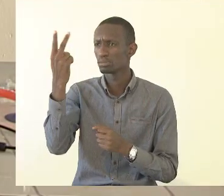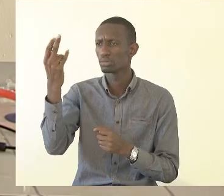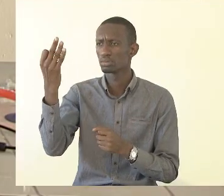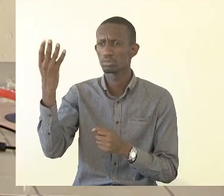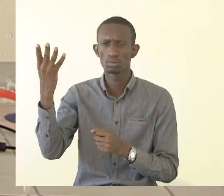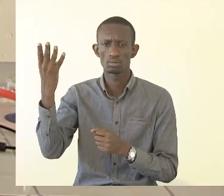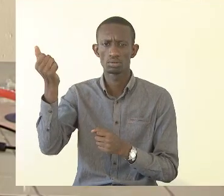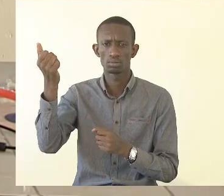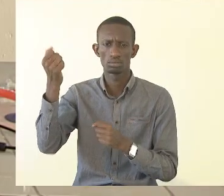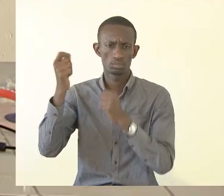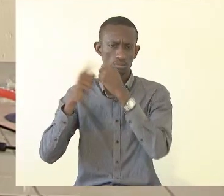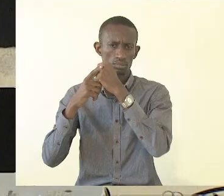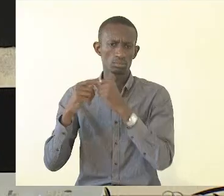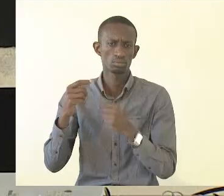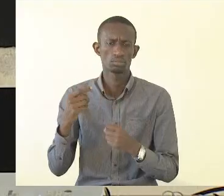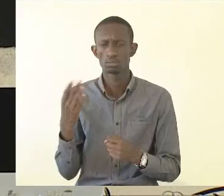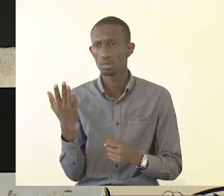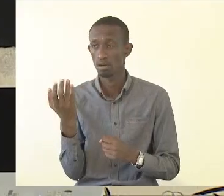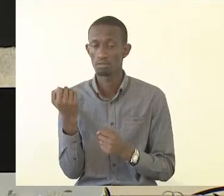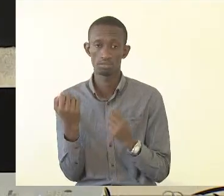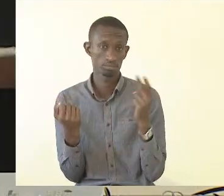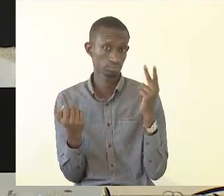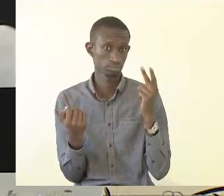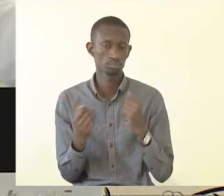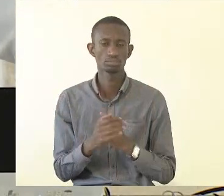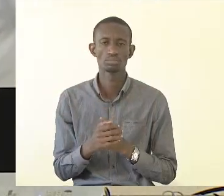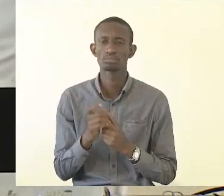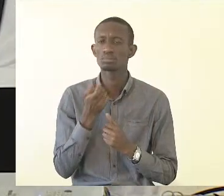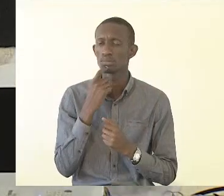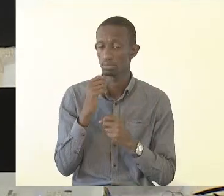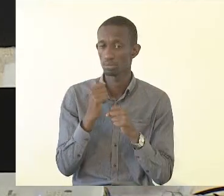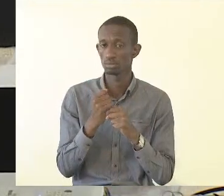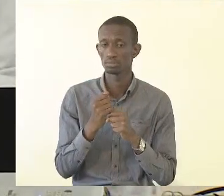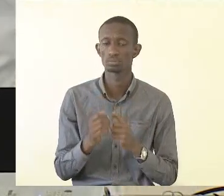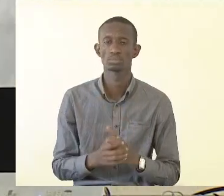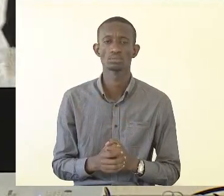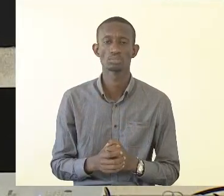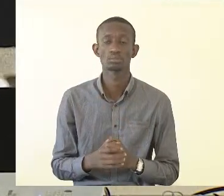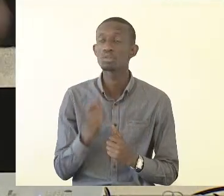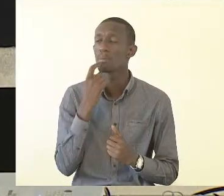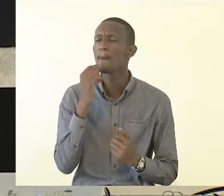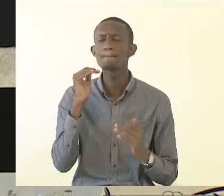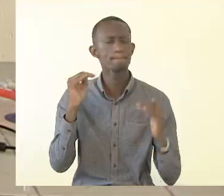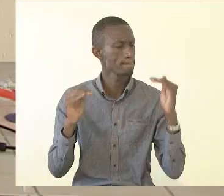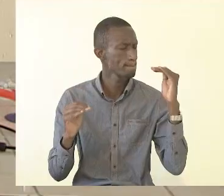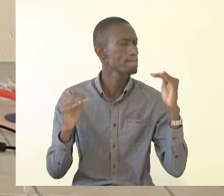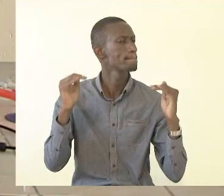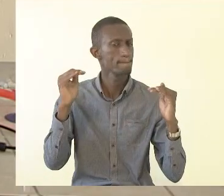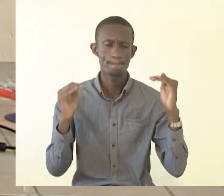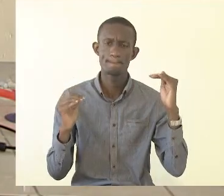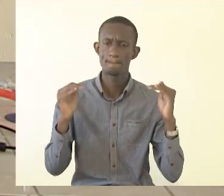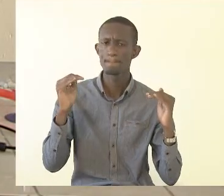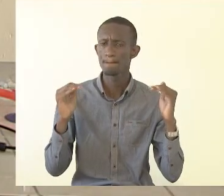And you have these 2. So you need to make them, because it said it has to be balanced. So how do we